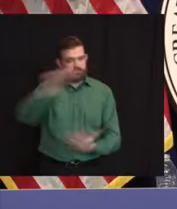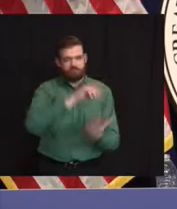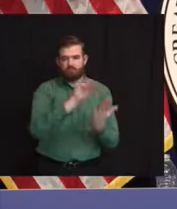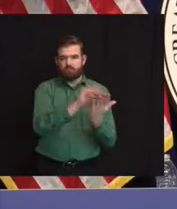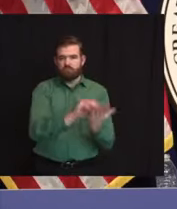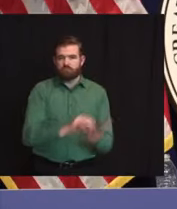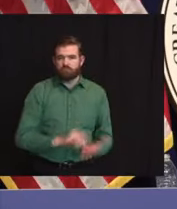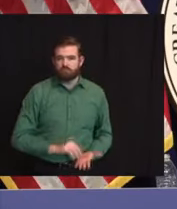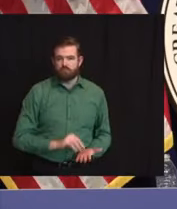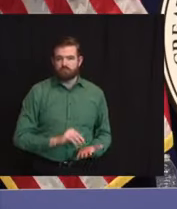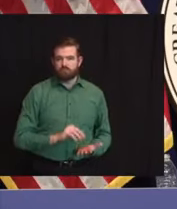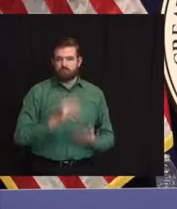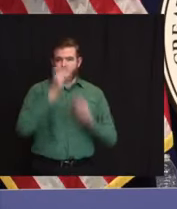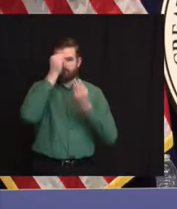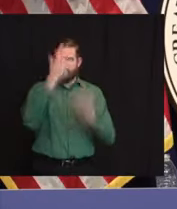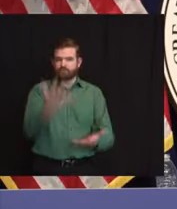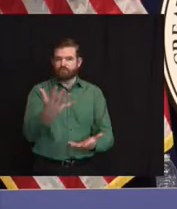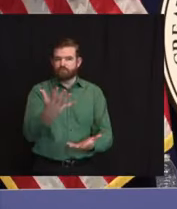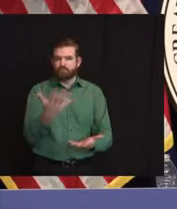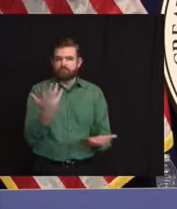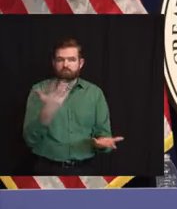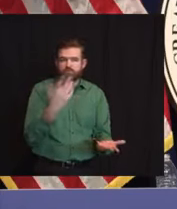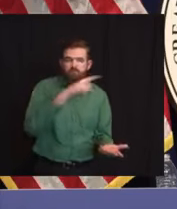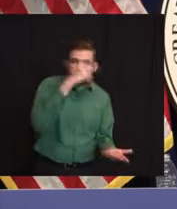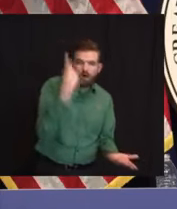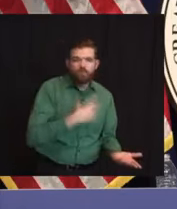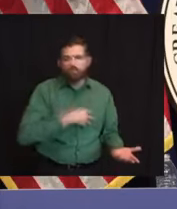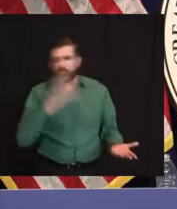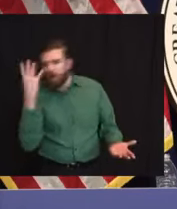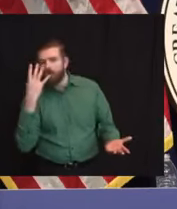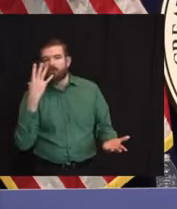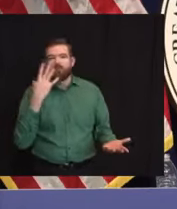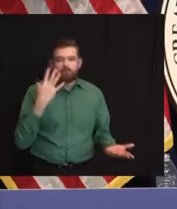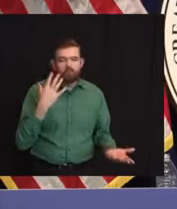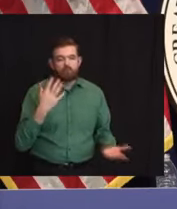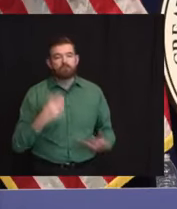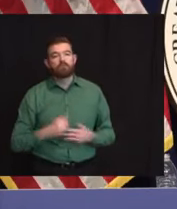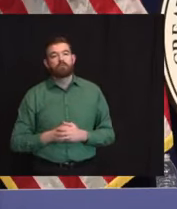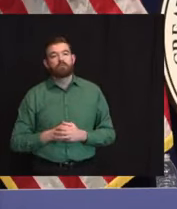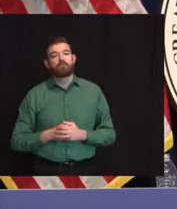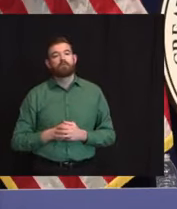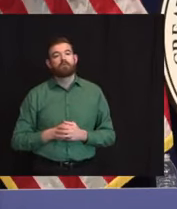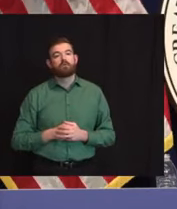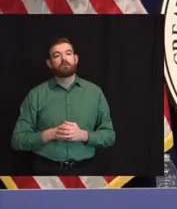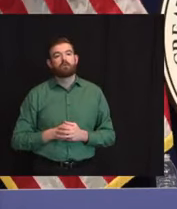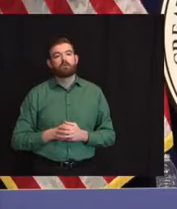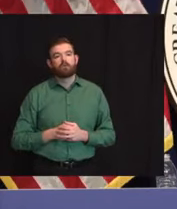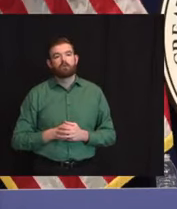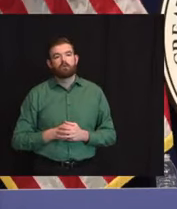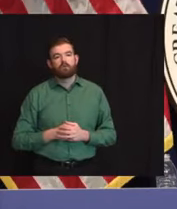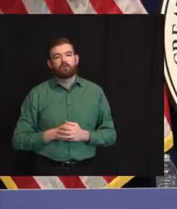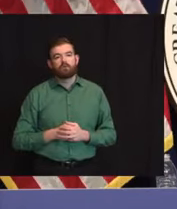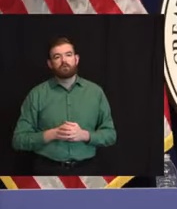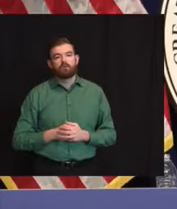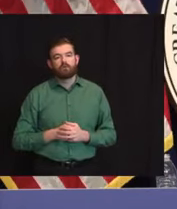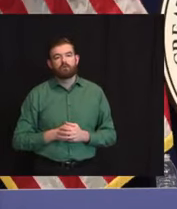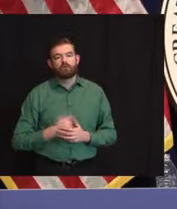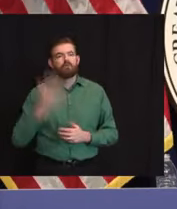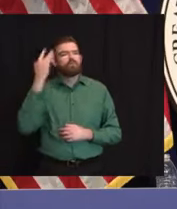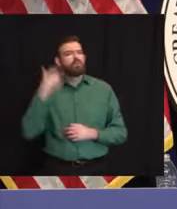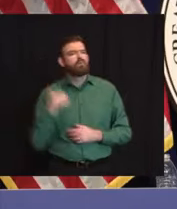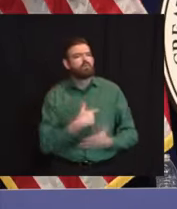profile at least first cut of fatalities. You had at least a first cut, I think it was